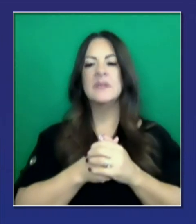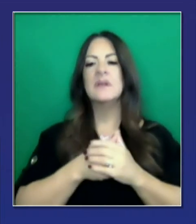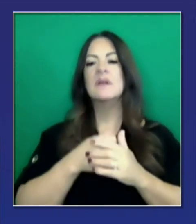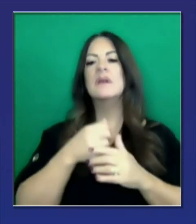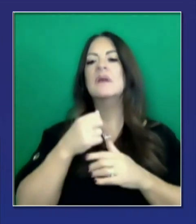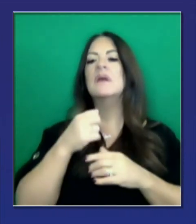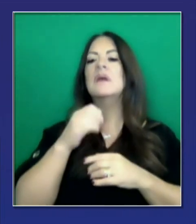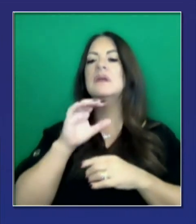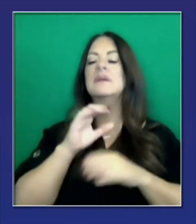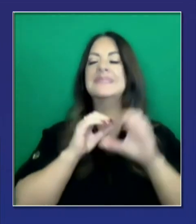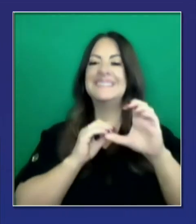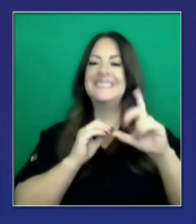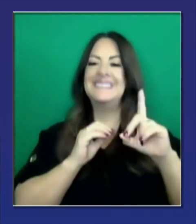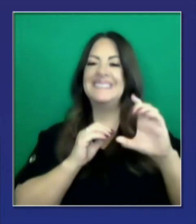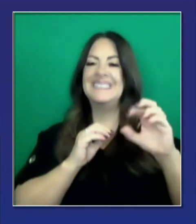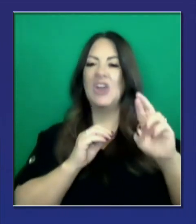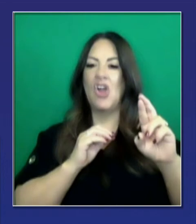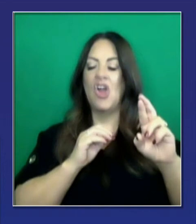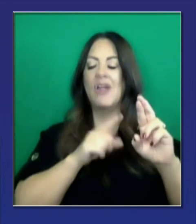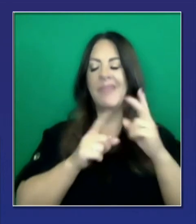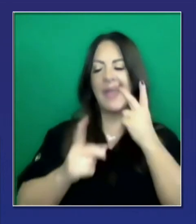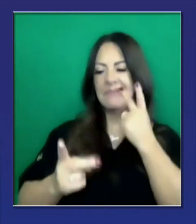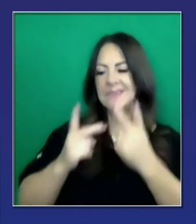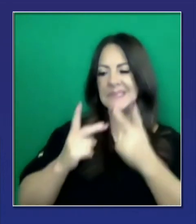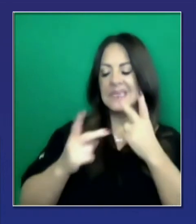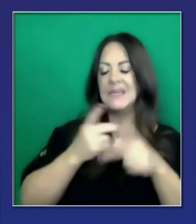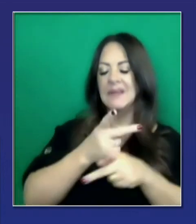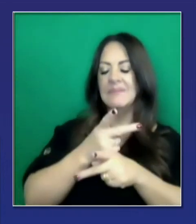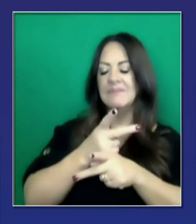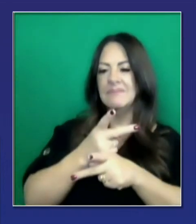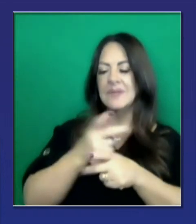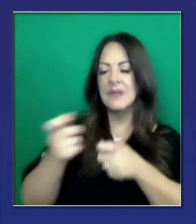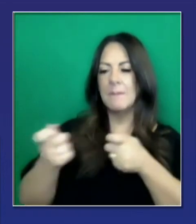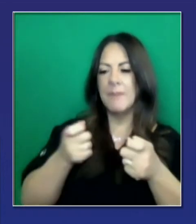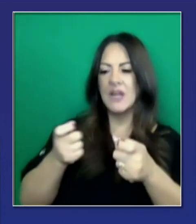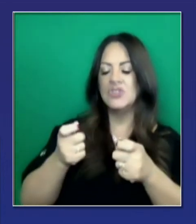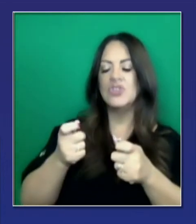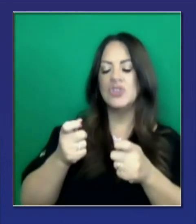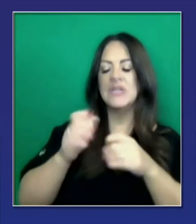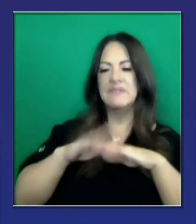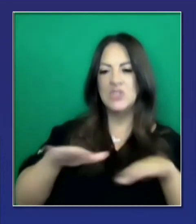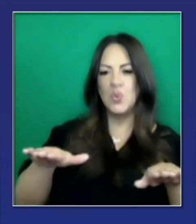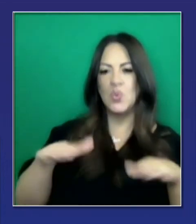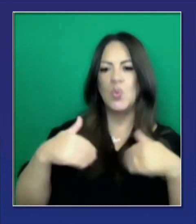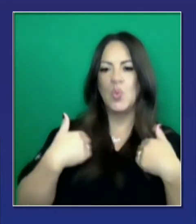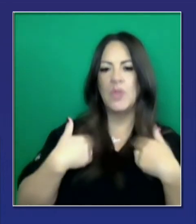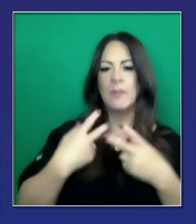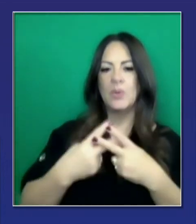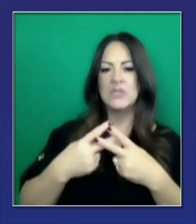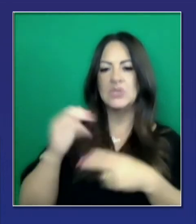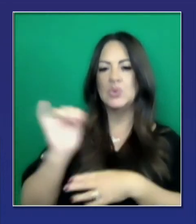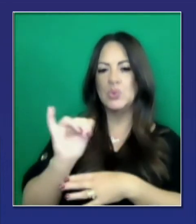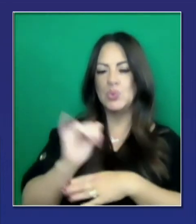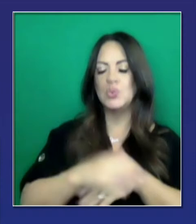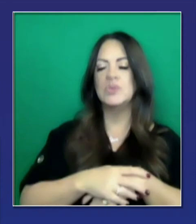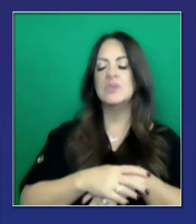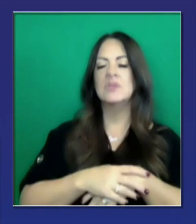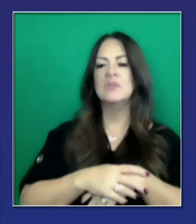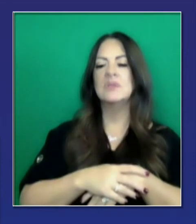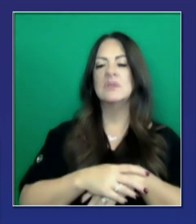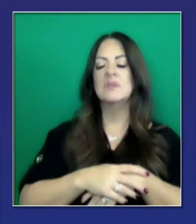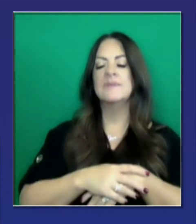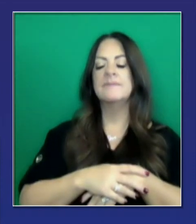Division of Juvenile Justice. We're doing a lot better there. We have active cases that include not just inmates,